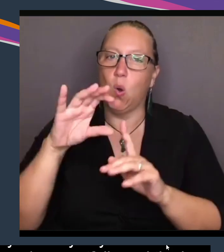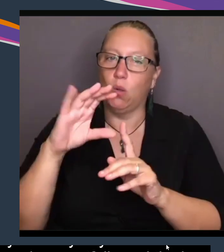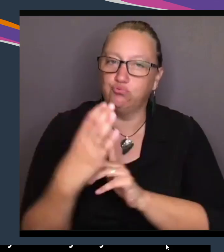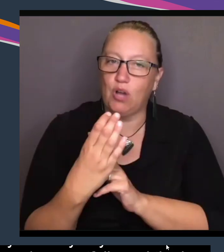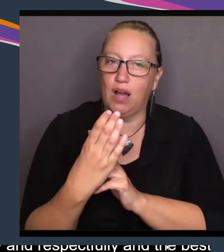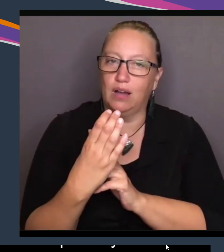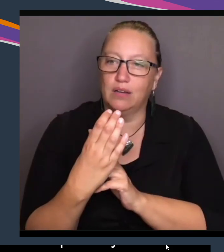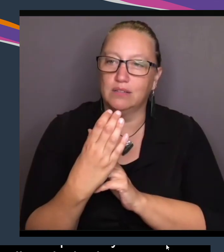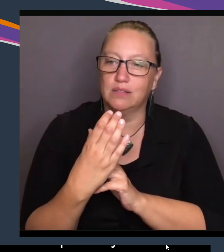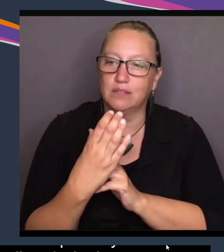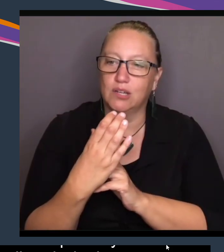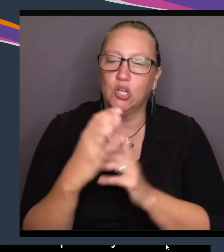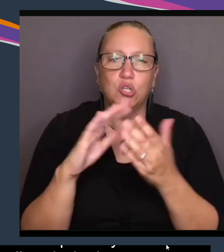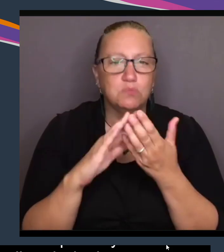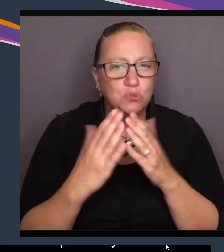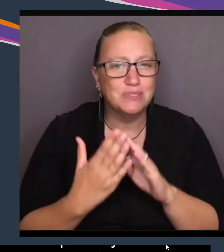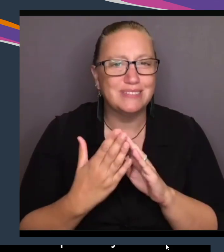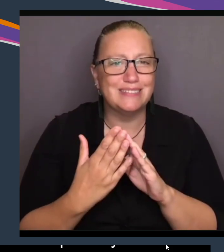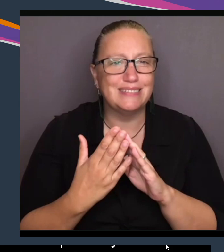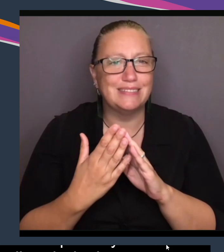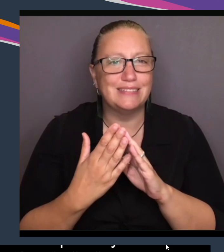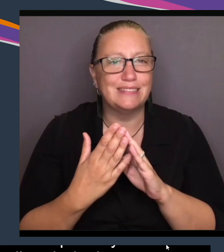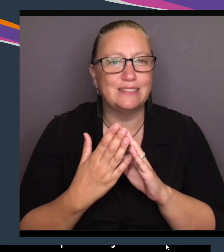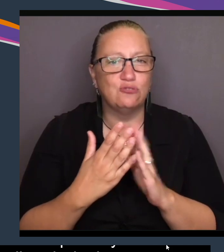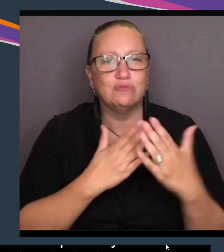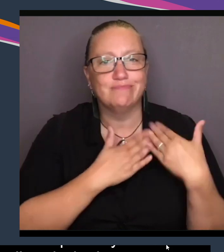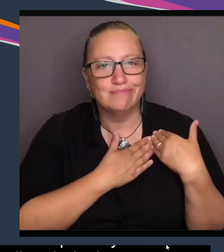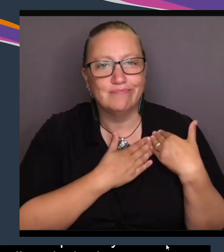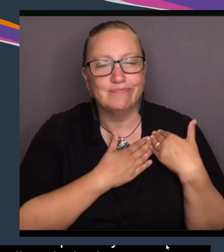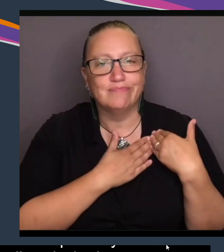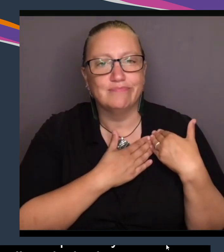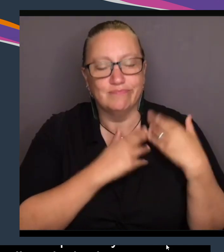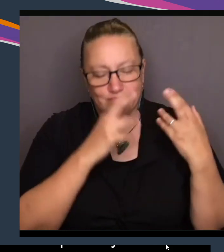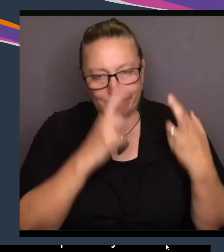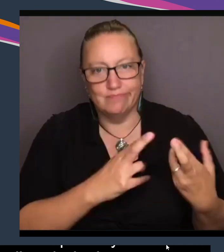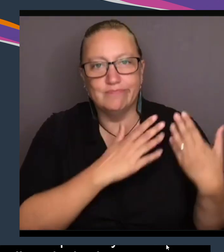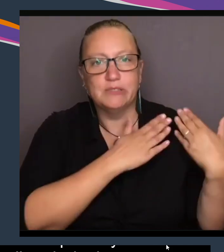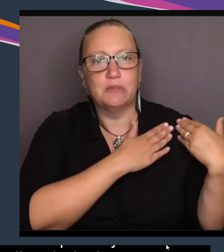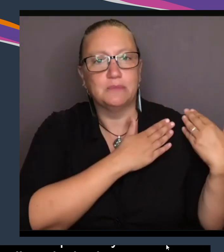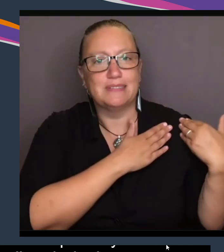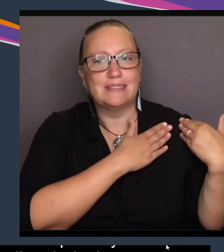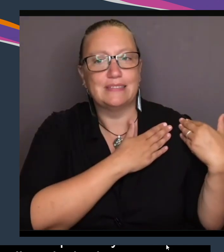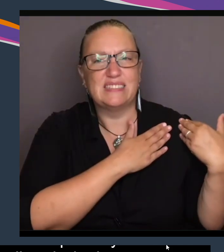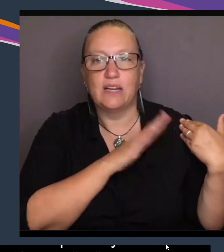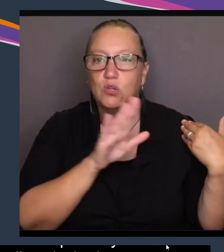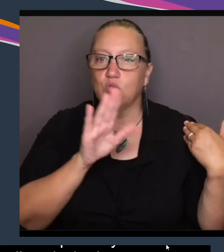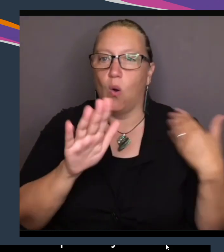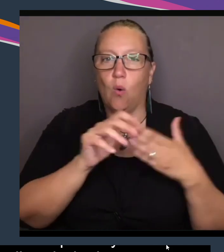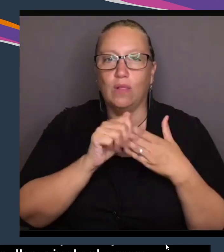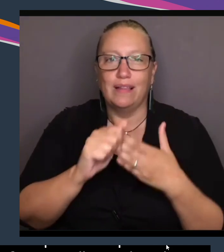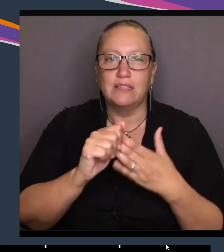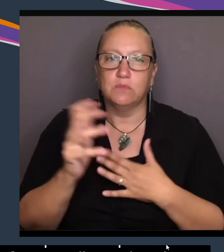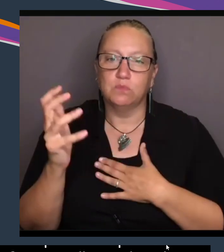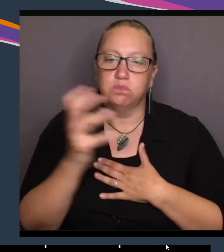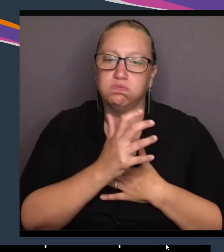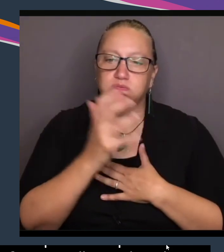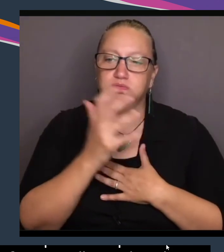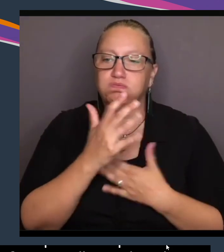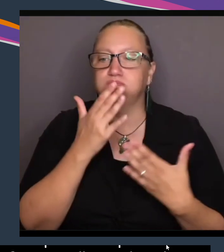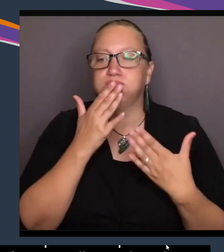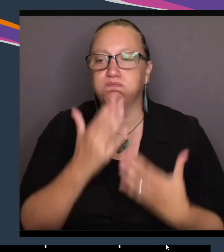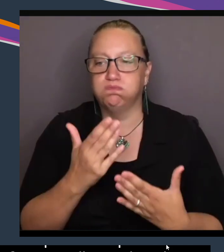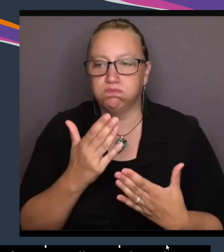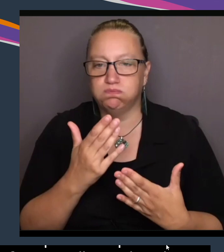community, and responsibility. We're deeply grateful for your leadership and for the generosity you've shown in opening our